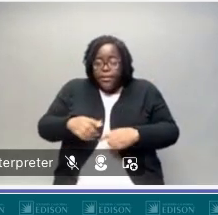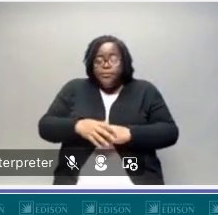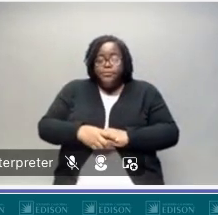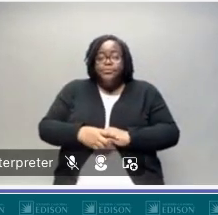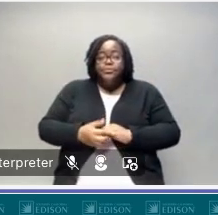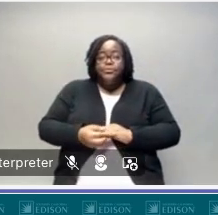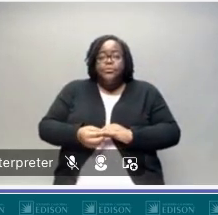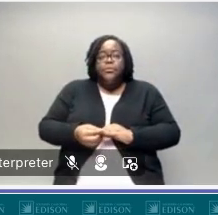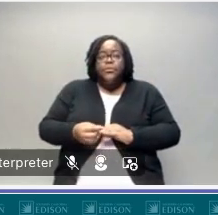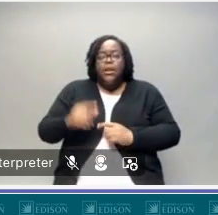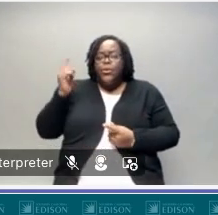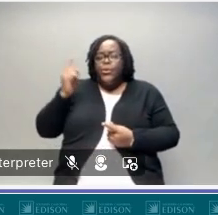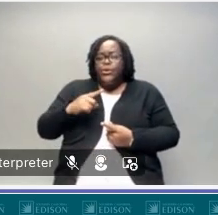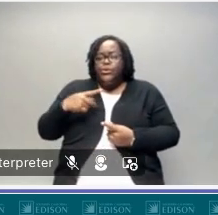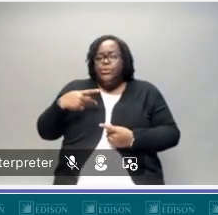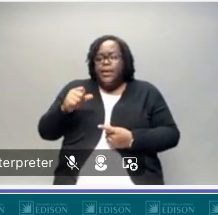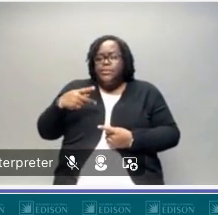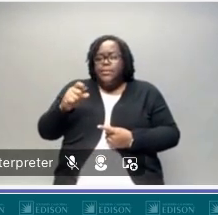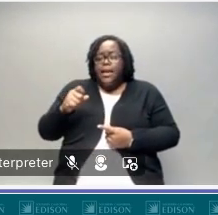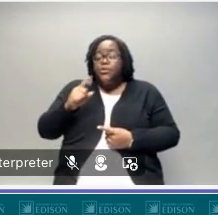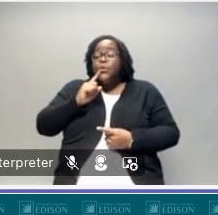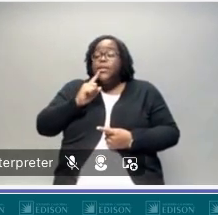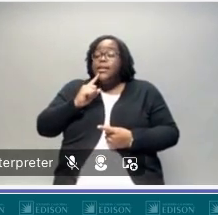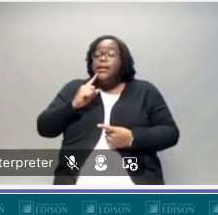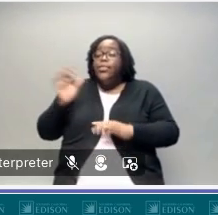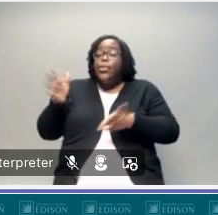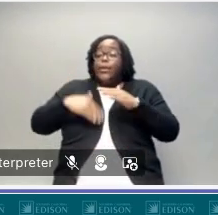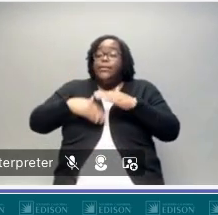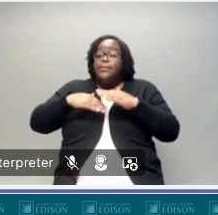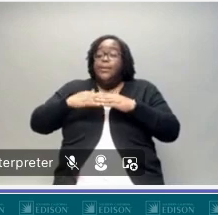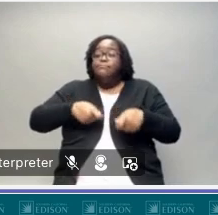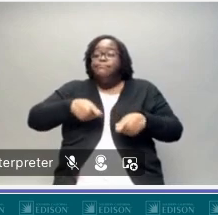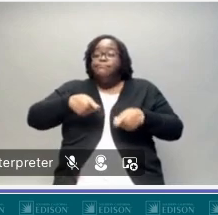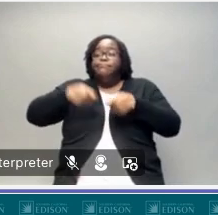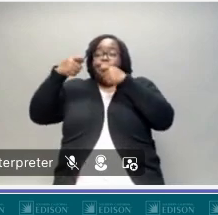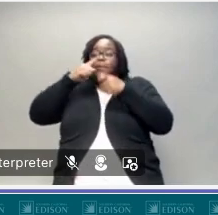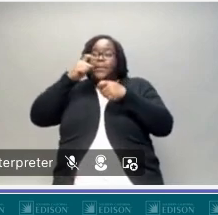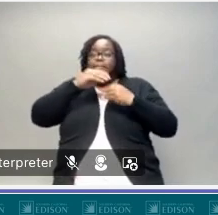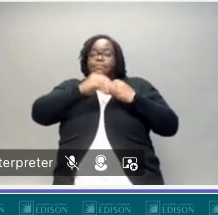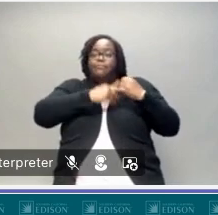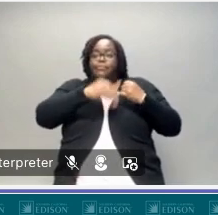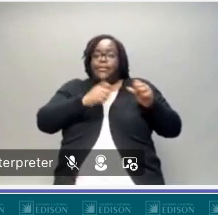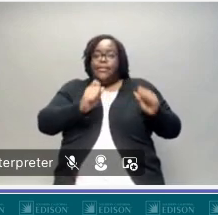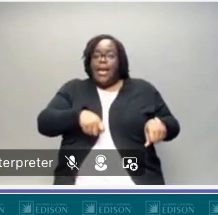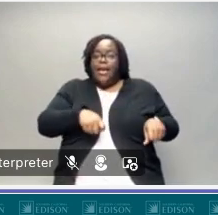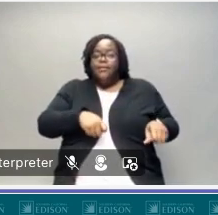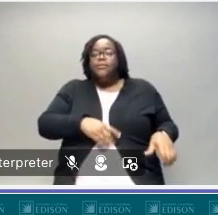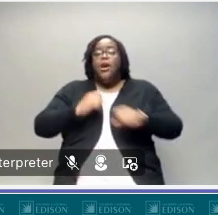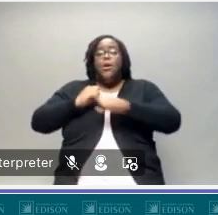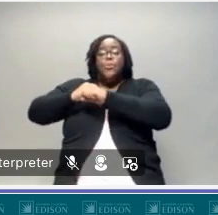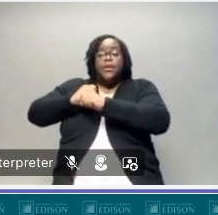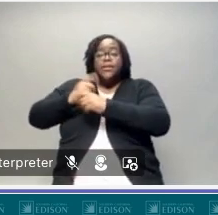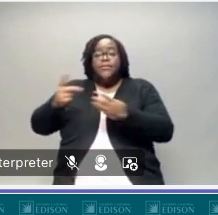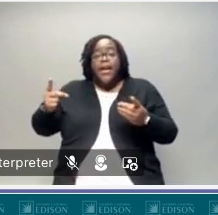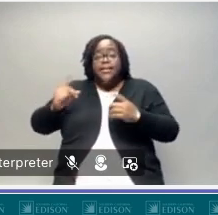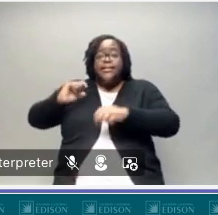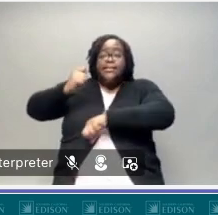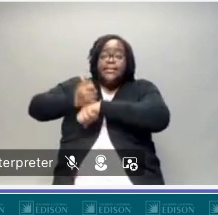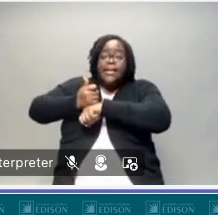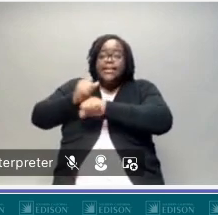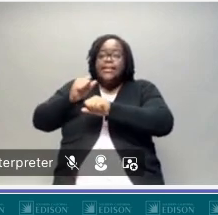shut off wind speeds. Protective devices and settings can respond more quickly to